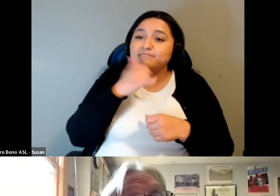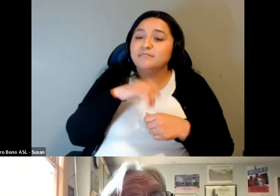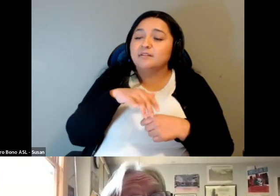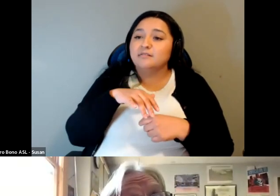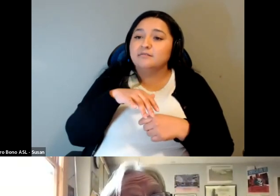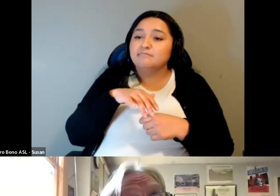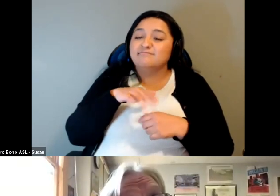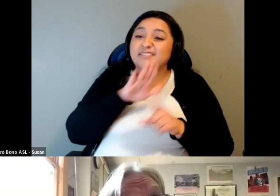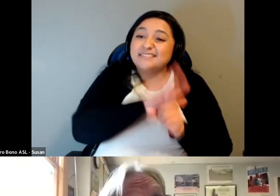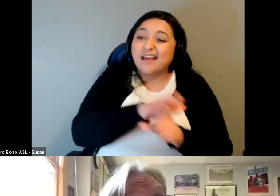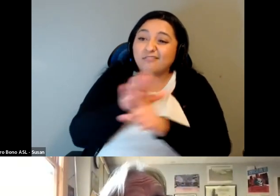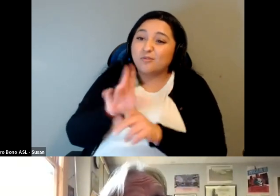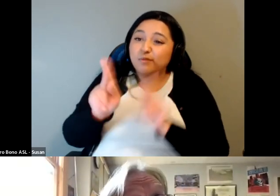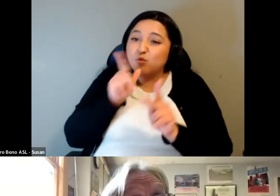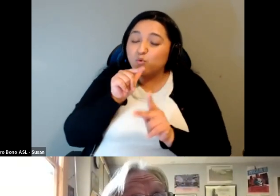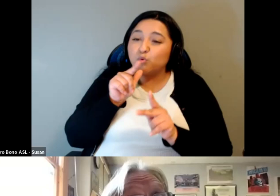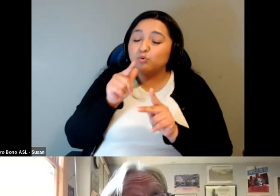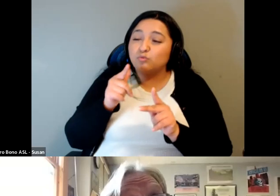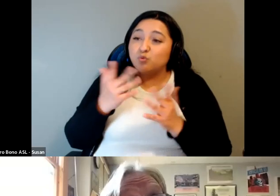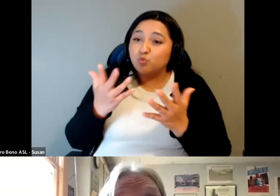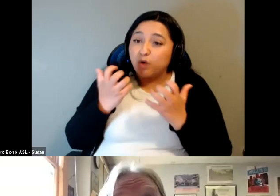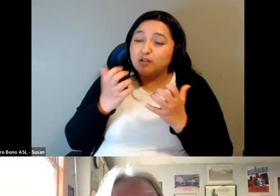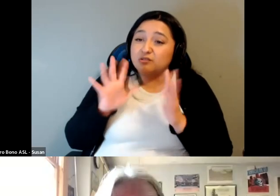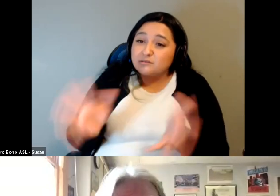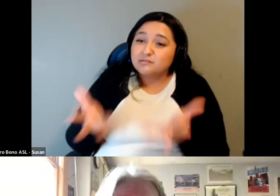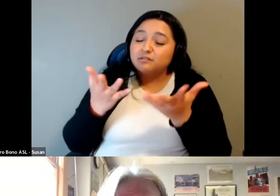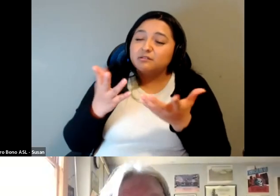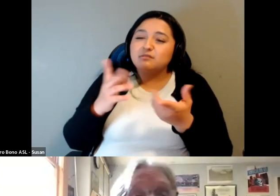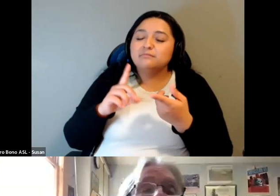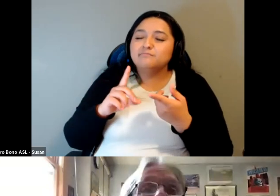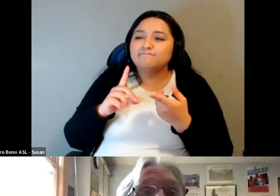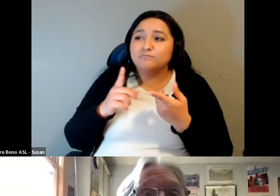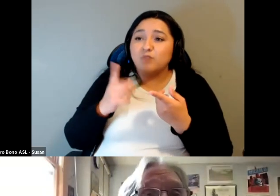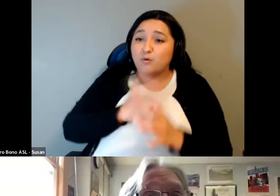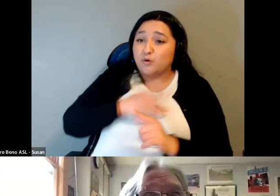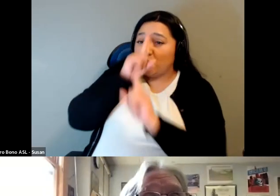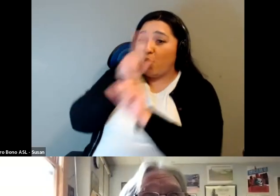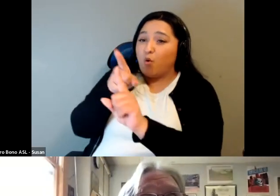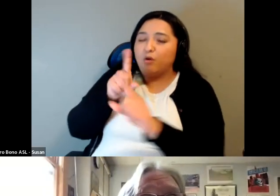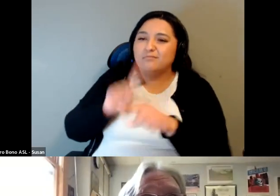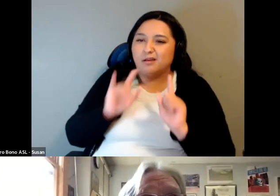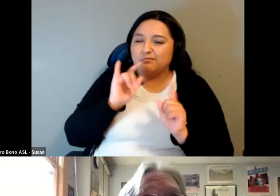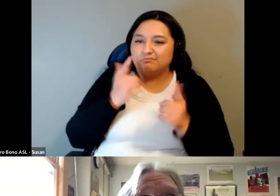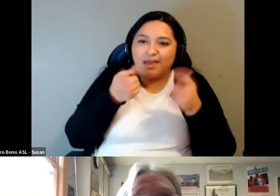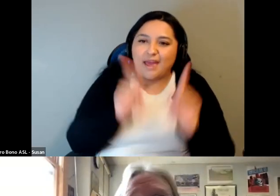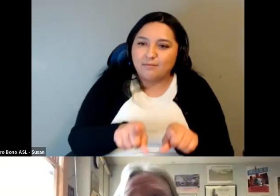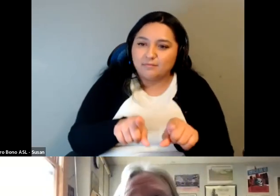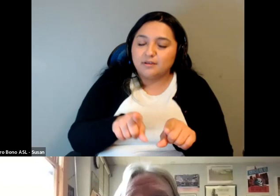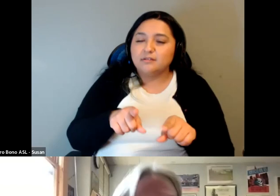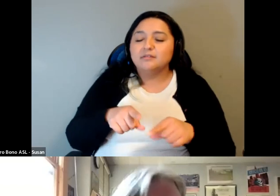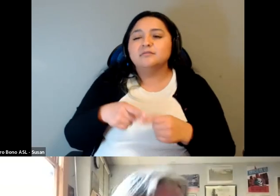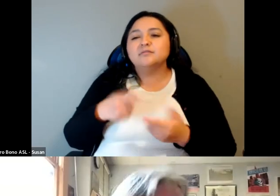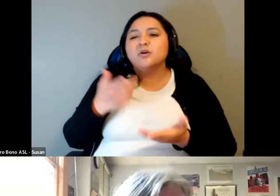that rather than really elevating them. So I think it's really important that we realize that, like, maybe there's different lanes